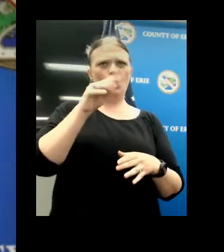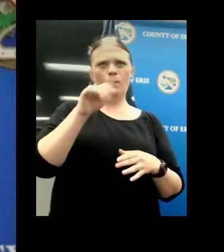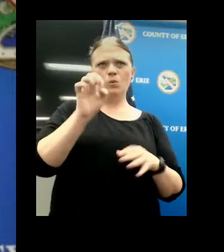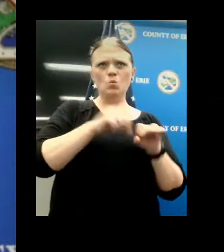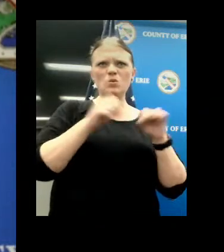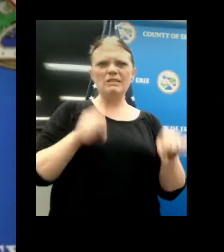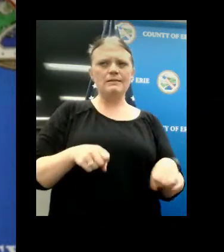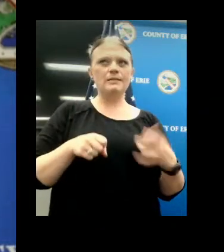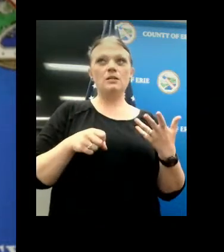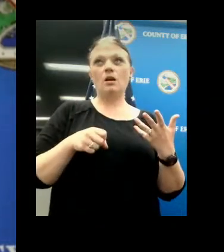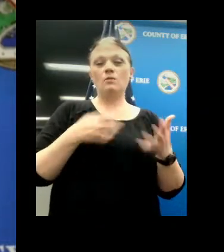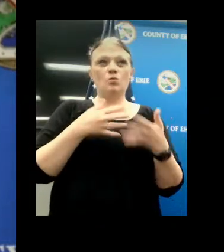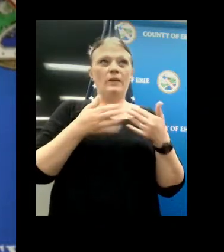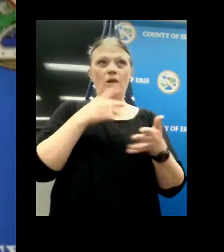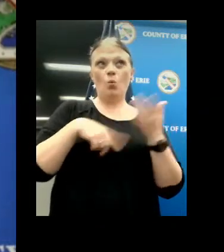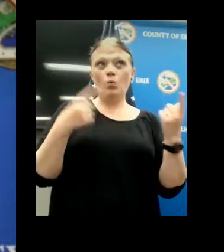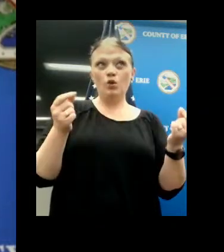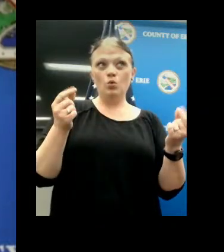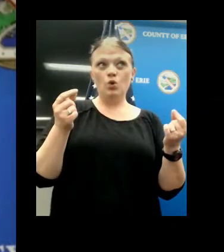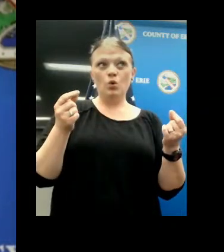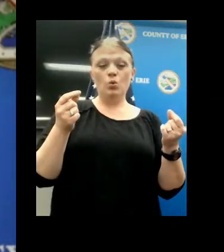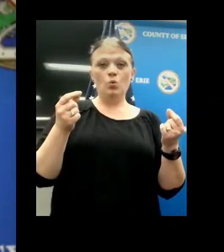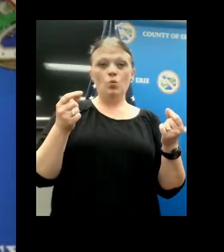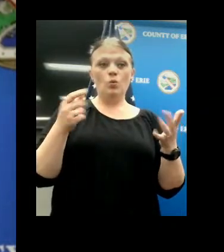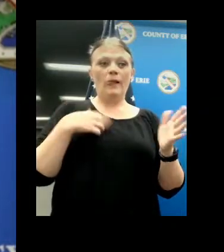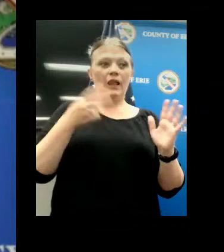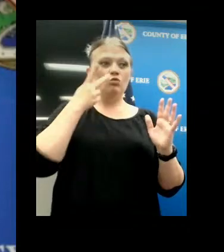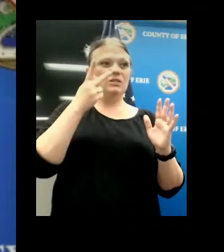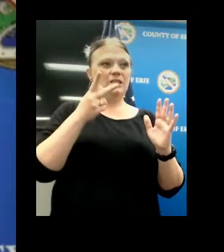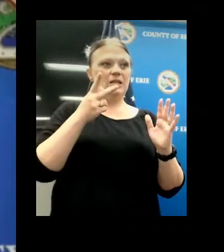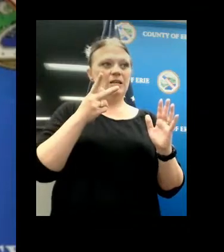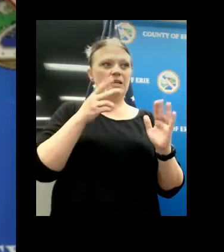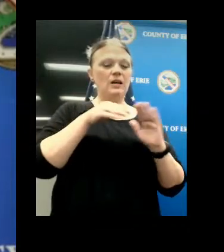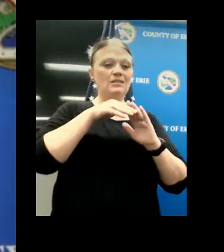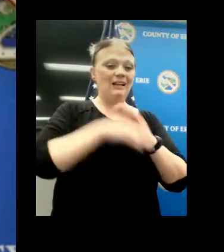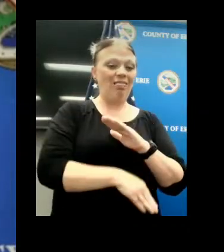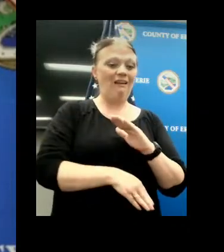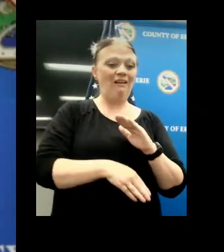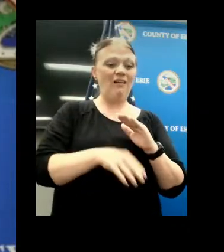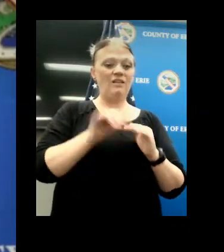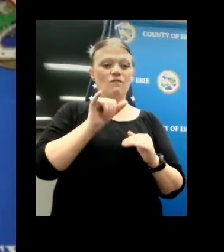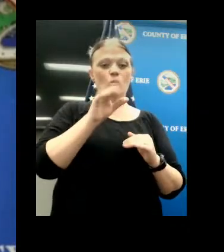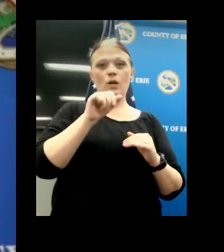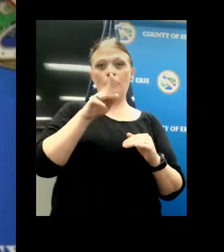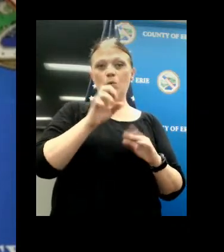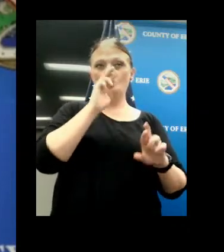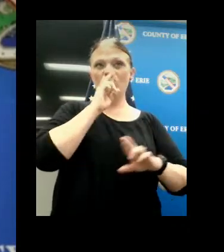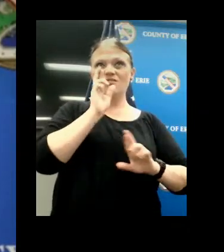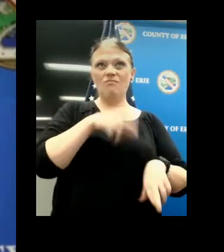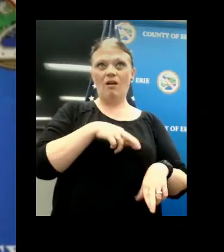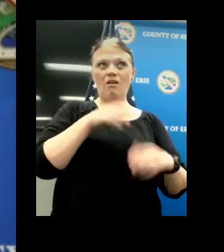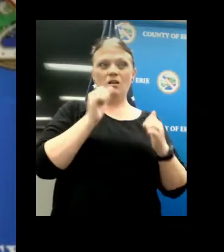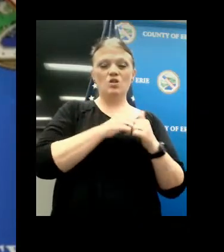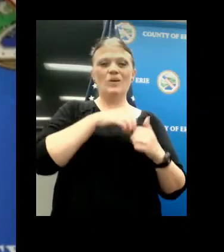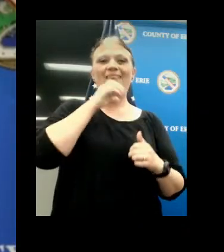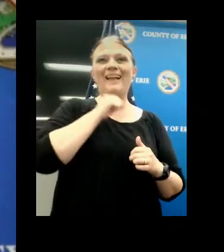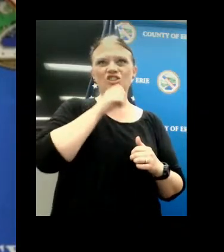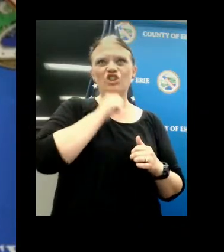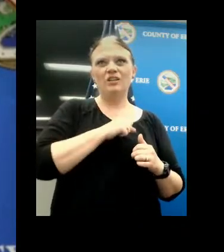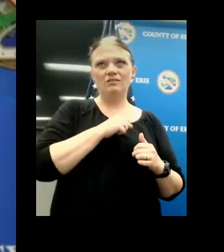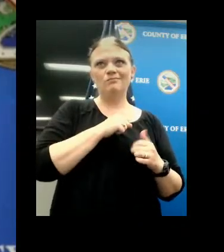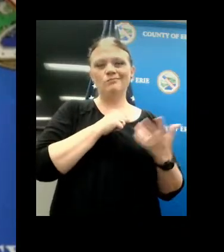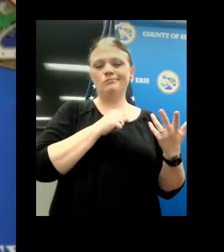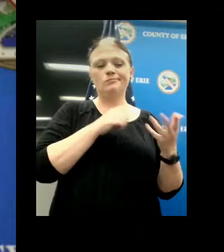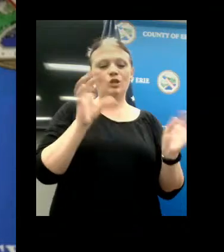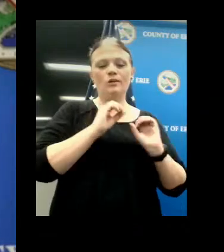again, despite whatever you do, there are, we see a decline in immune response with aging, and